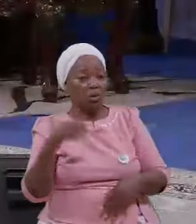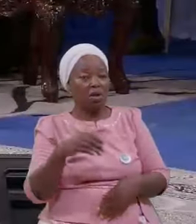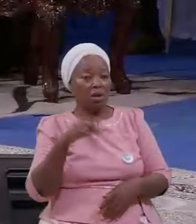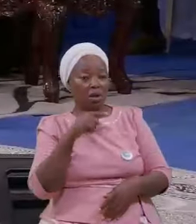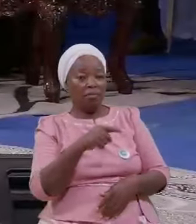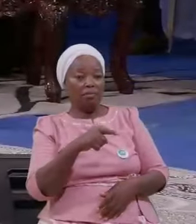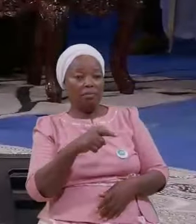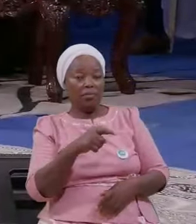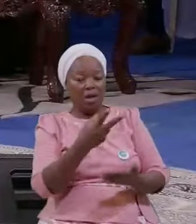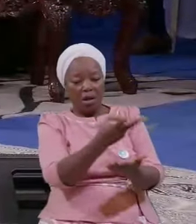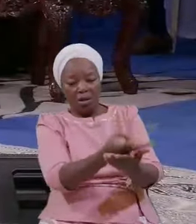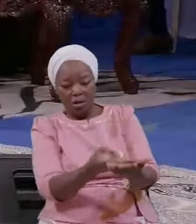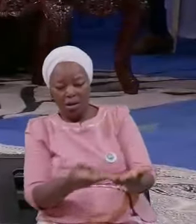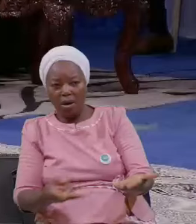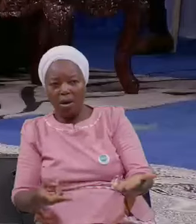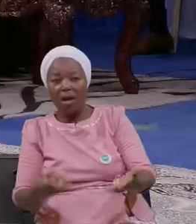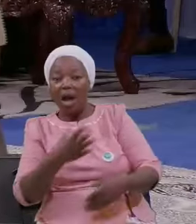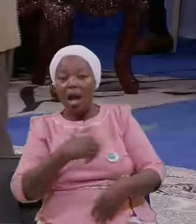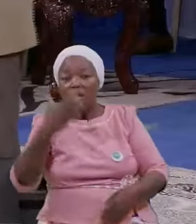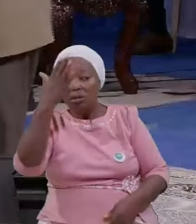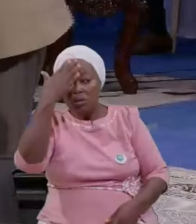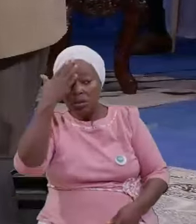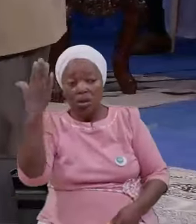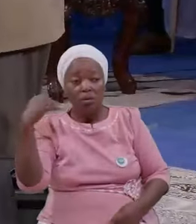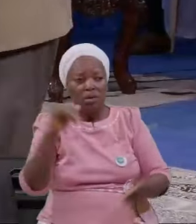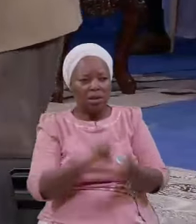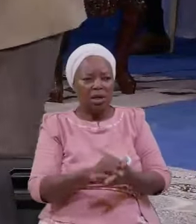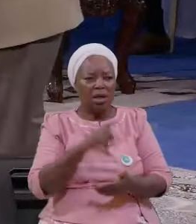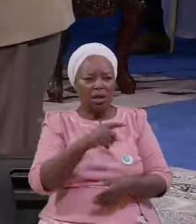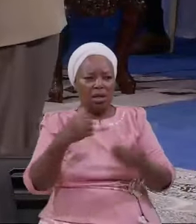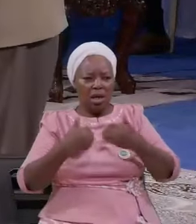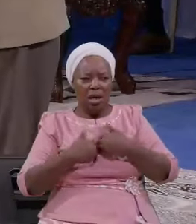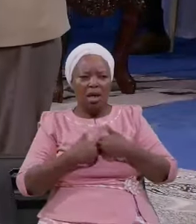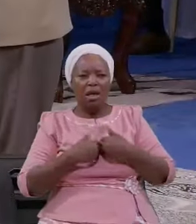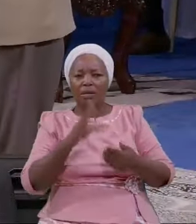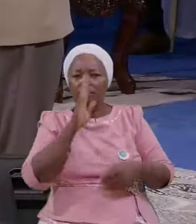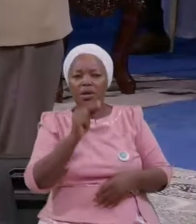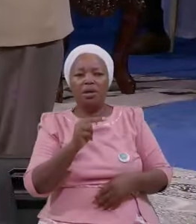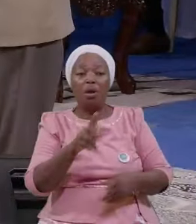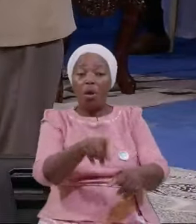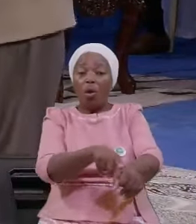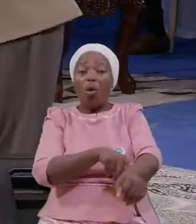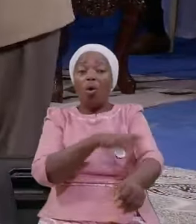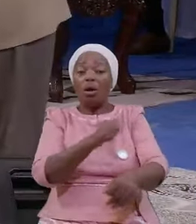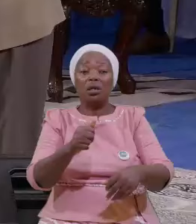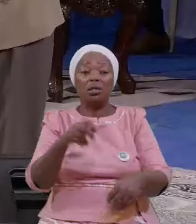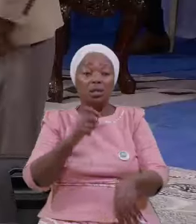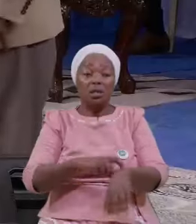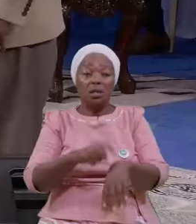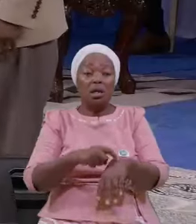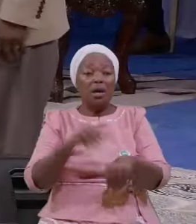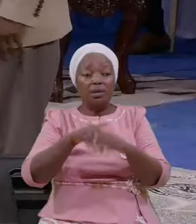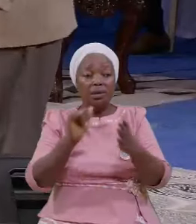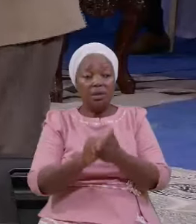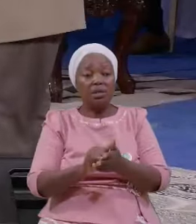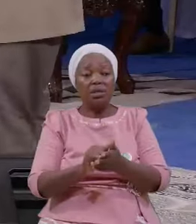and knew that he had been now a long time in that case, he says